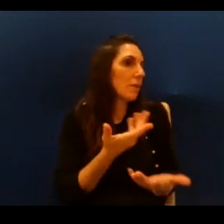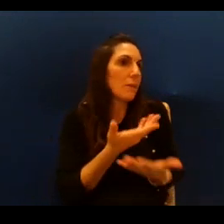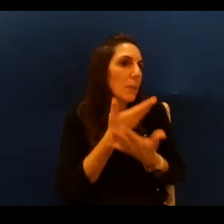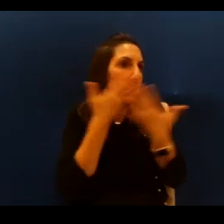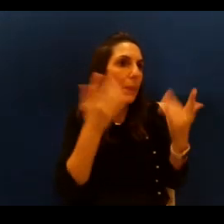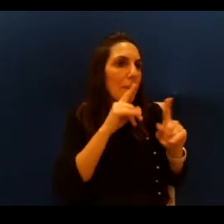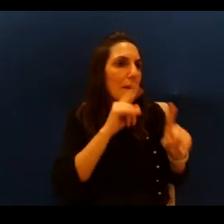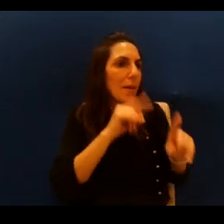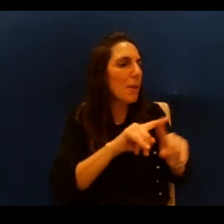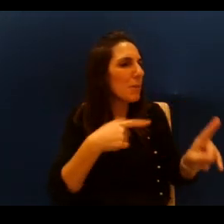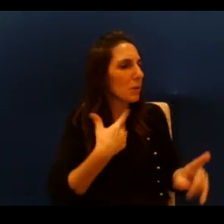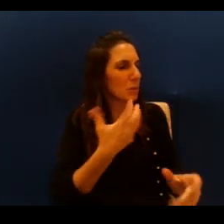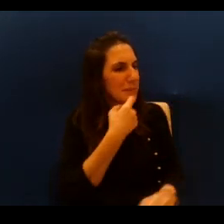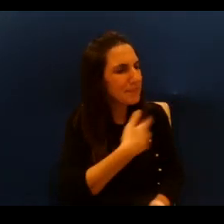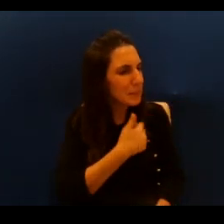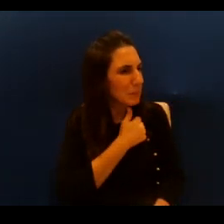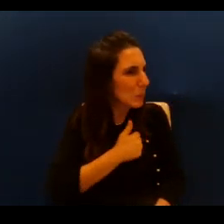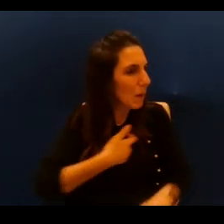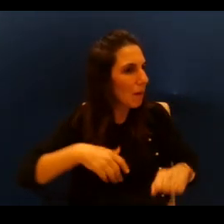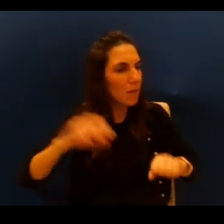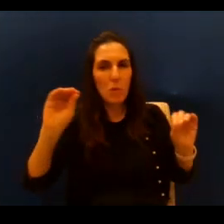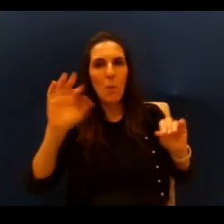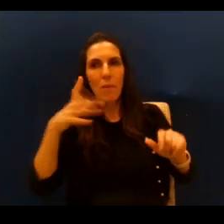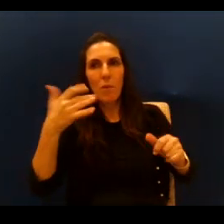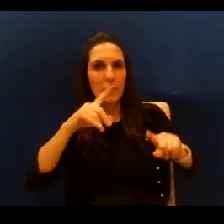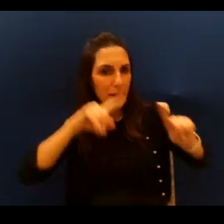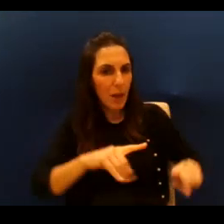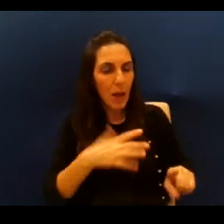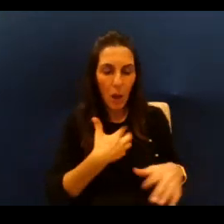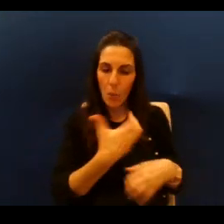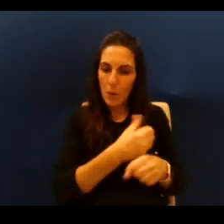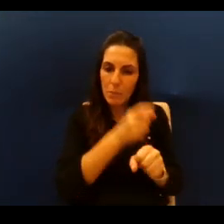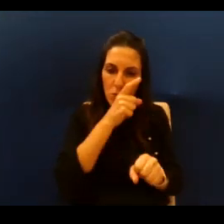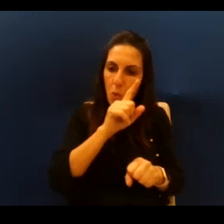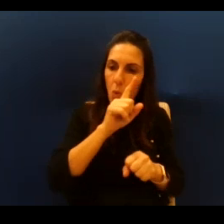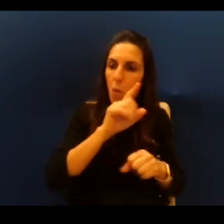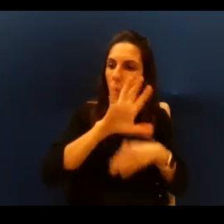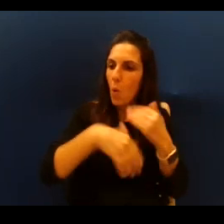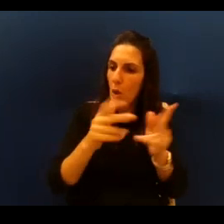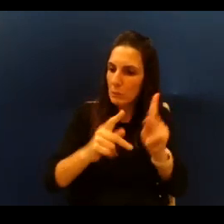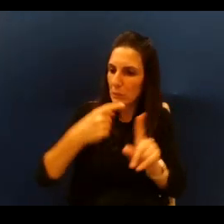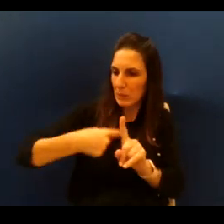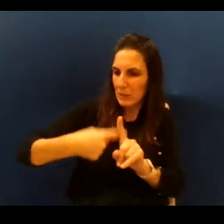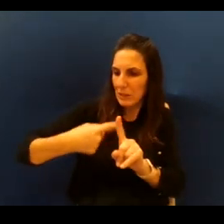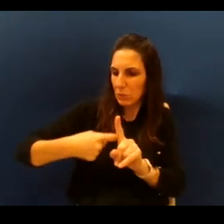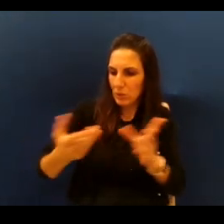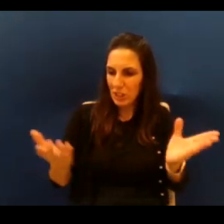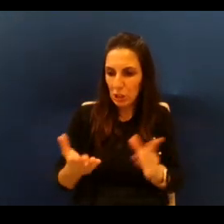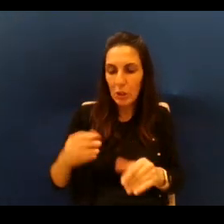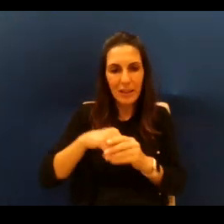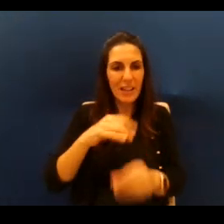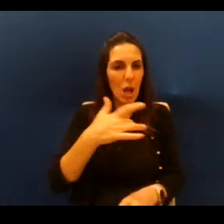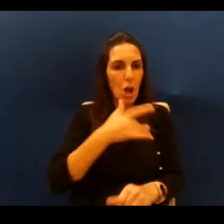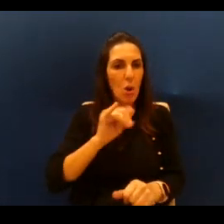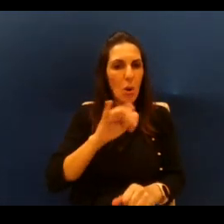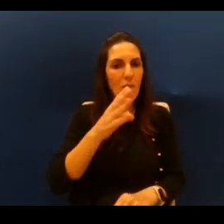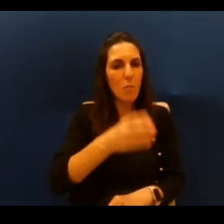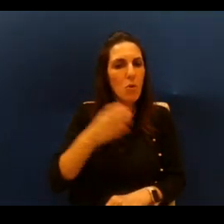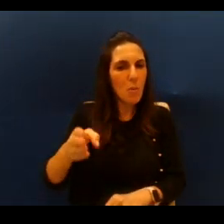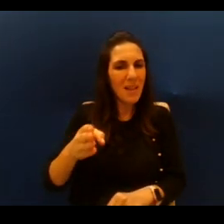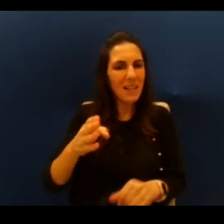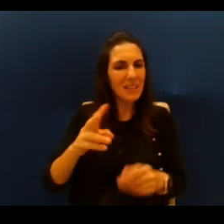And clearly, we want to make sure that all of our tenants at the heart of Boynton Village are